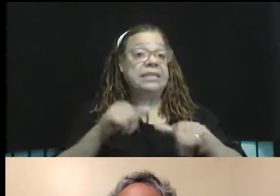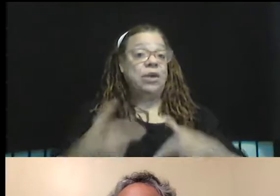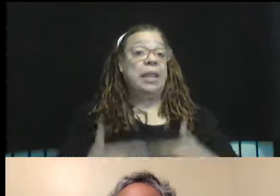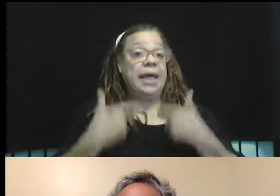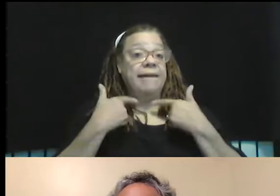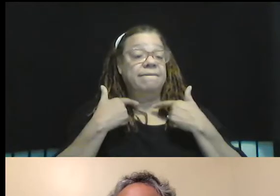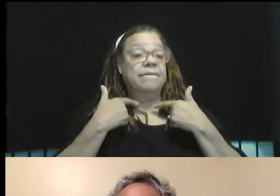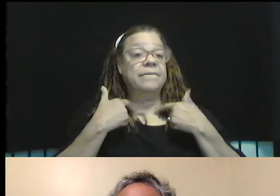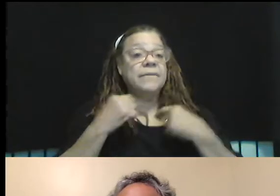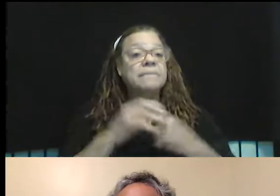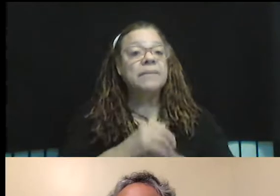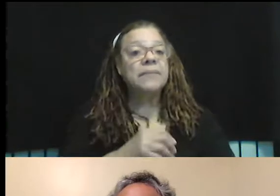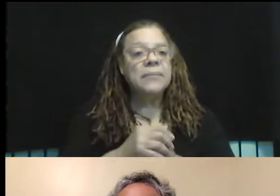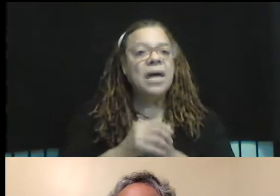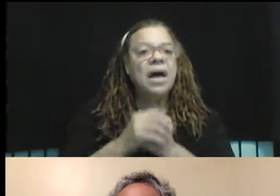things?